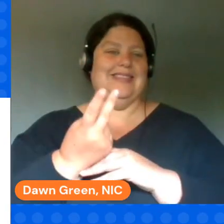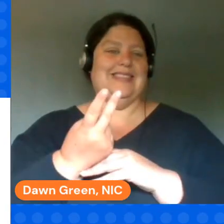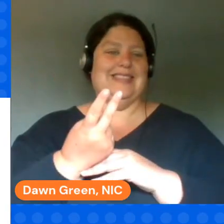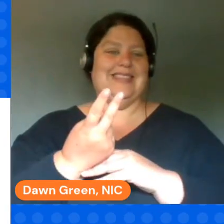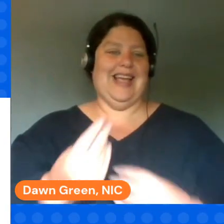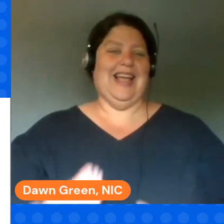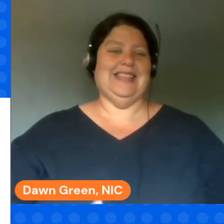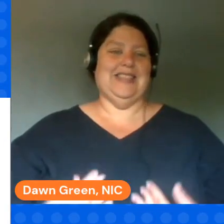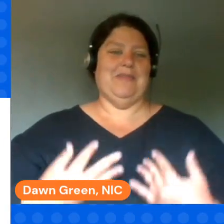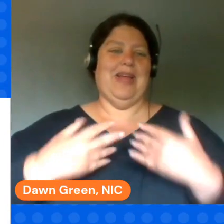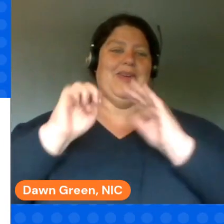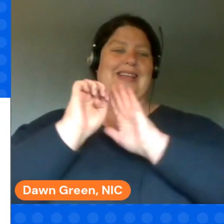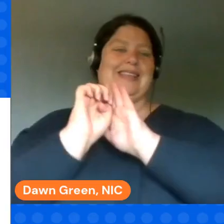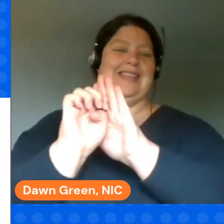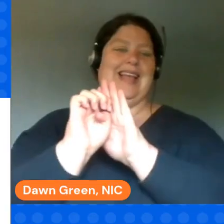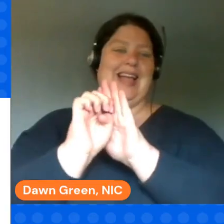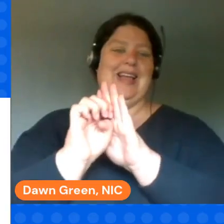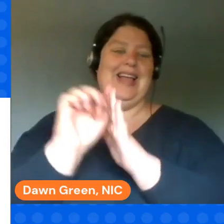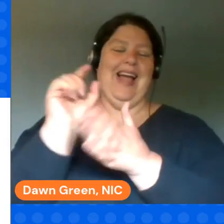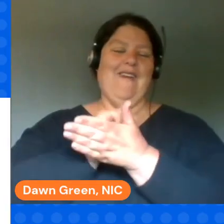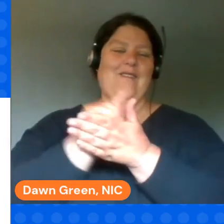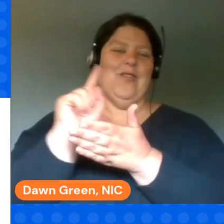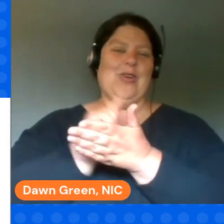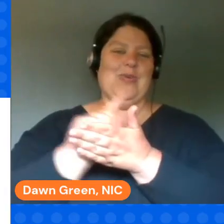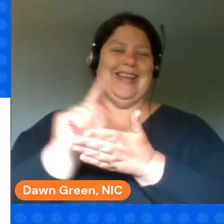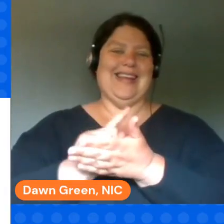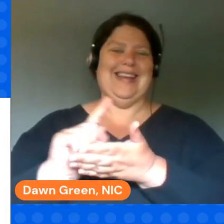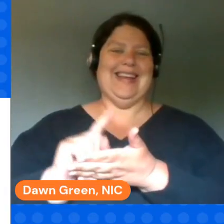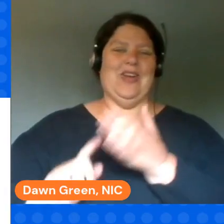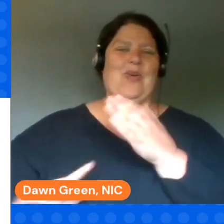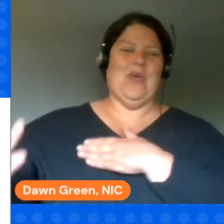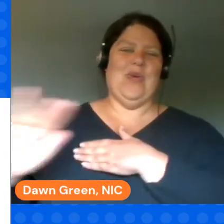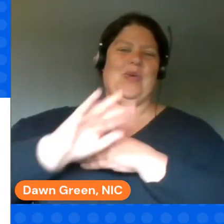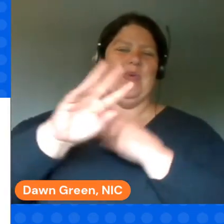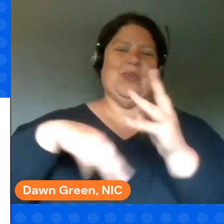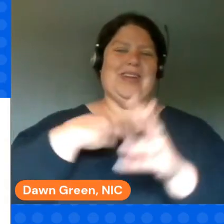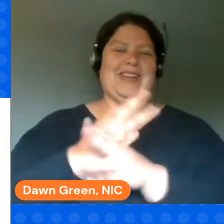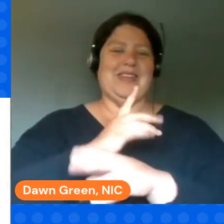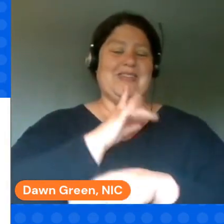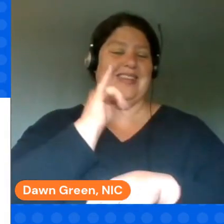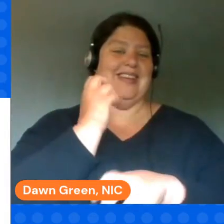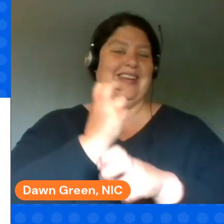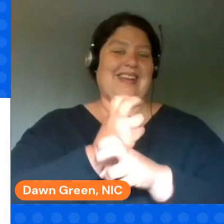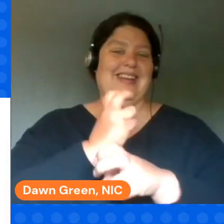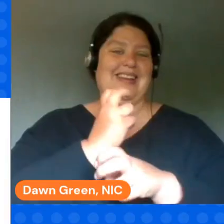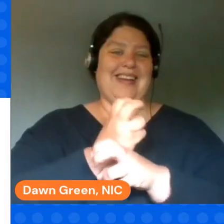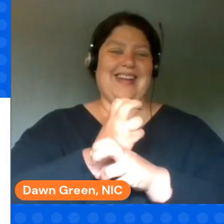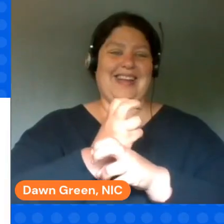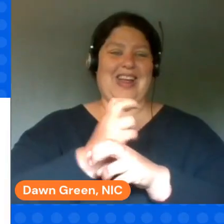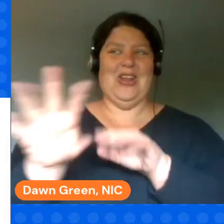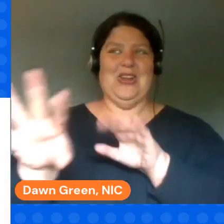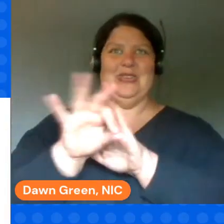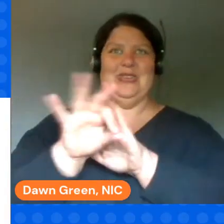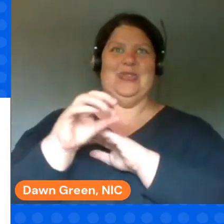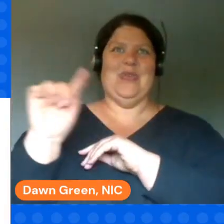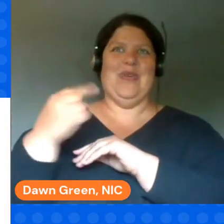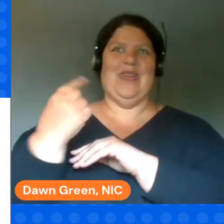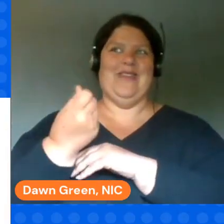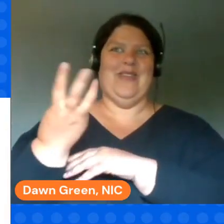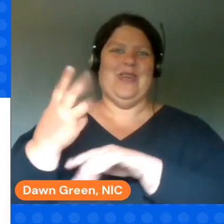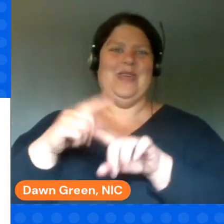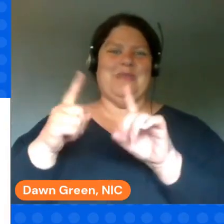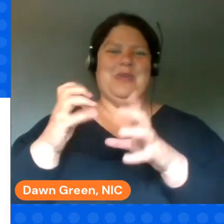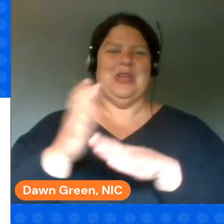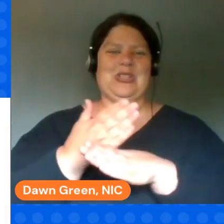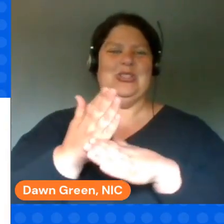inspiring examples every week from around the world. It's really hard to pick just a couple to highlight, but I wanted to share